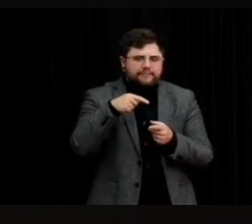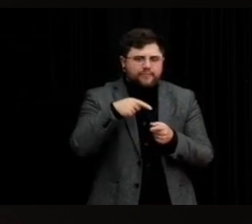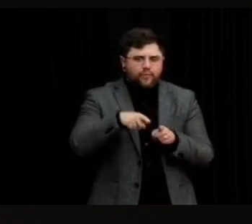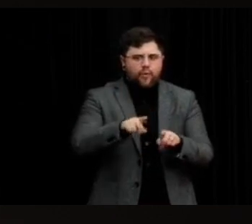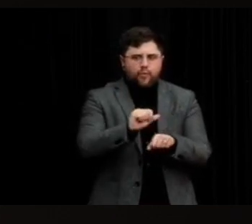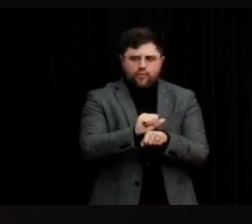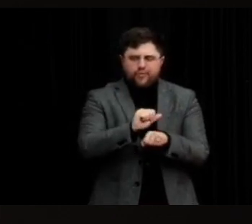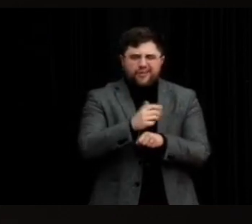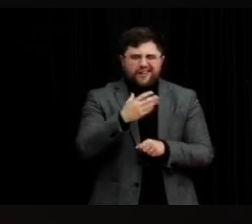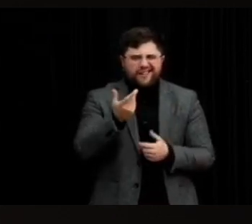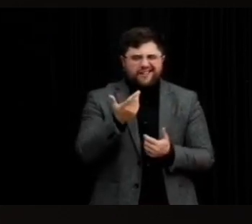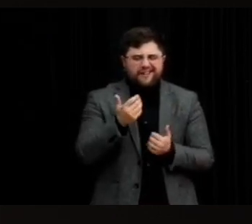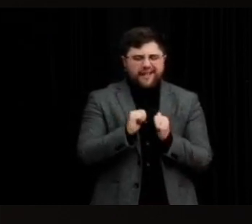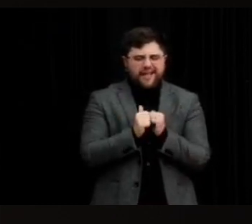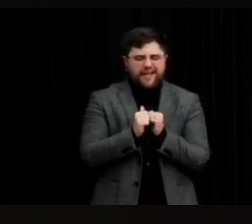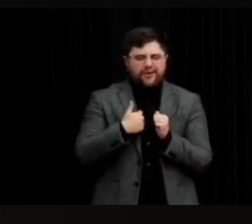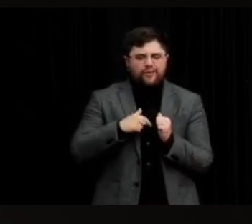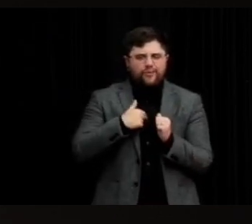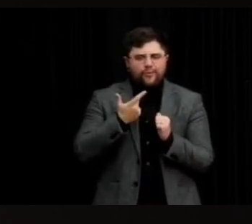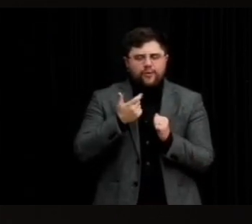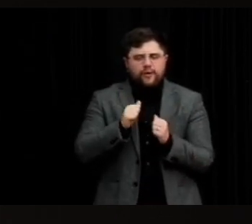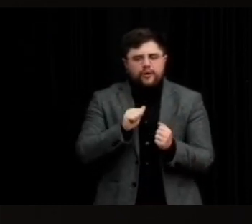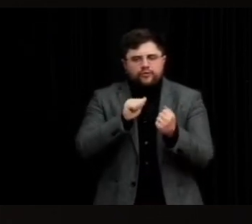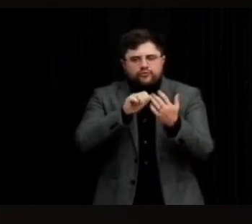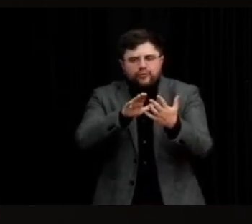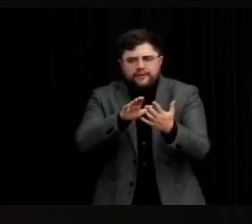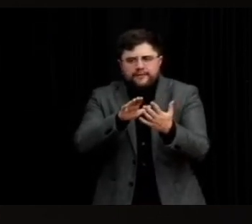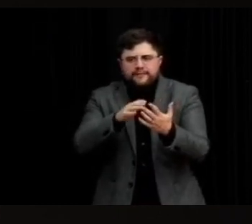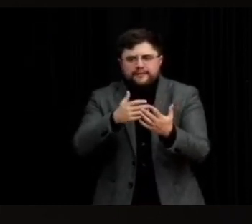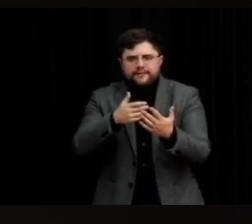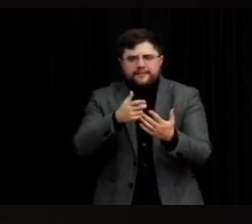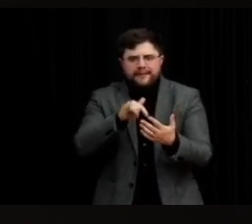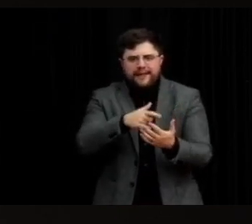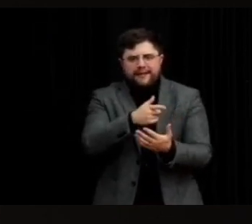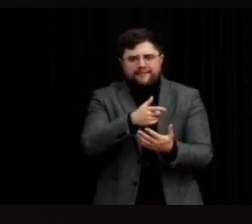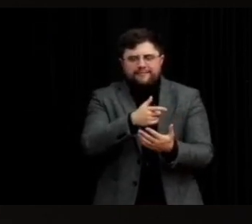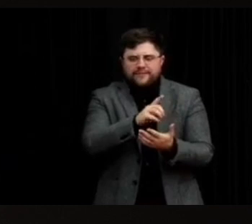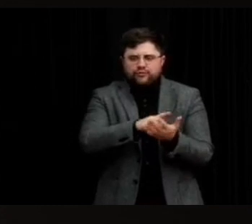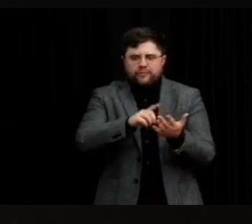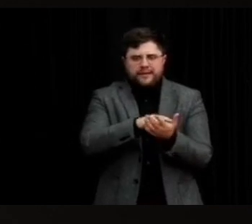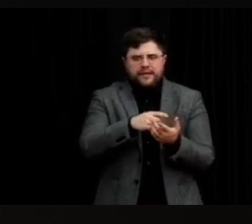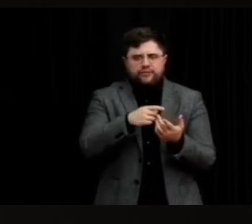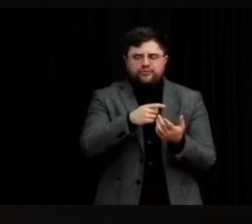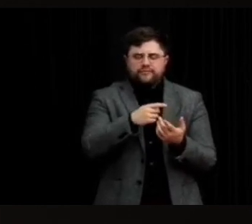we uncover and address lending discrimination in housing?